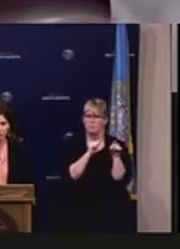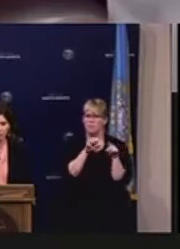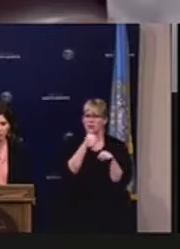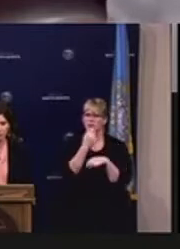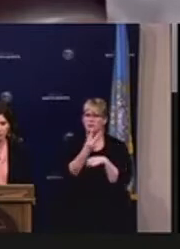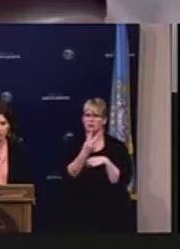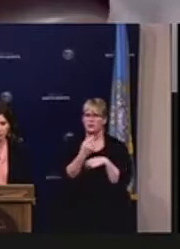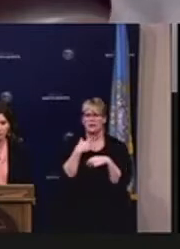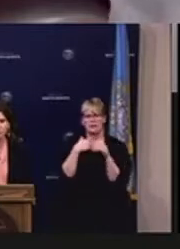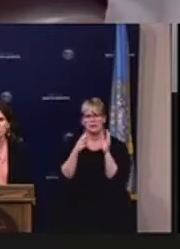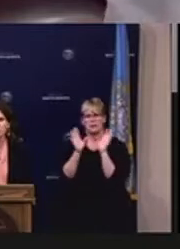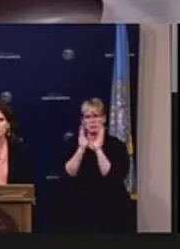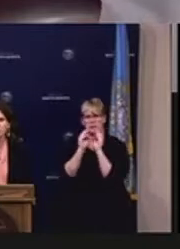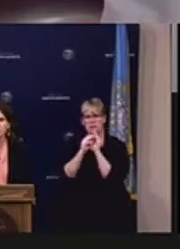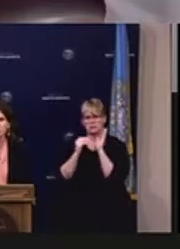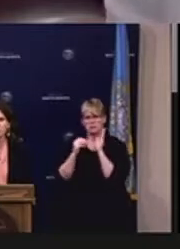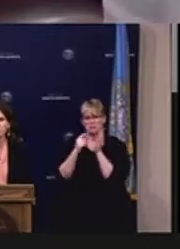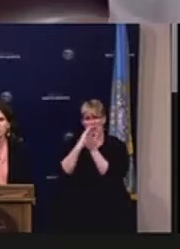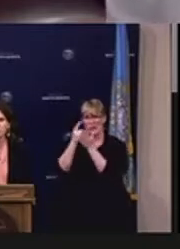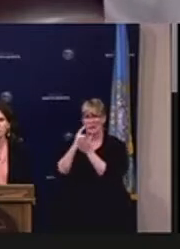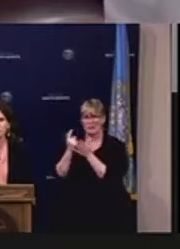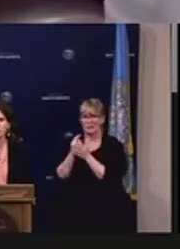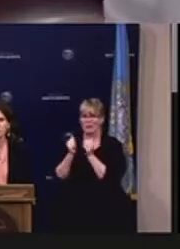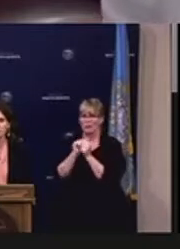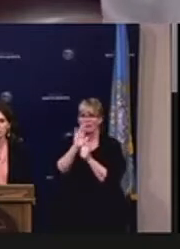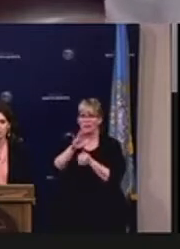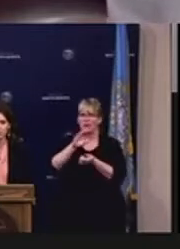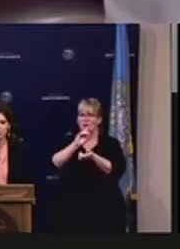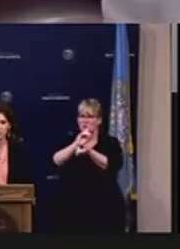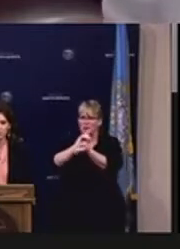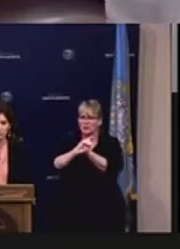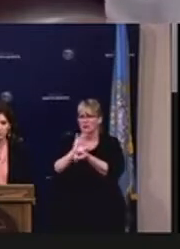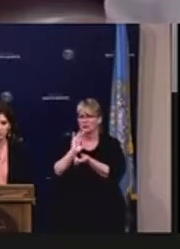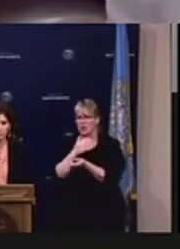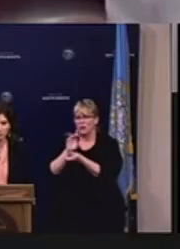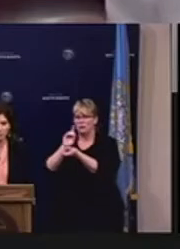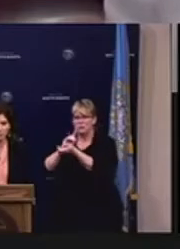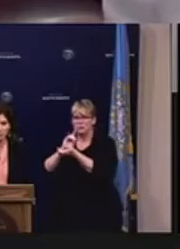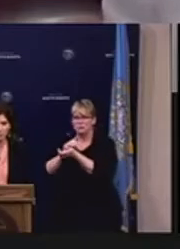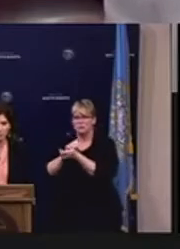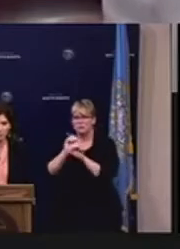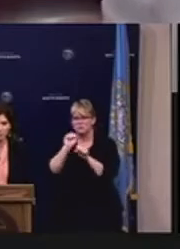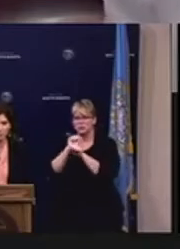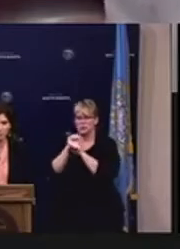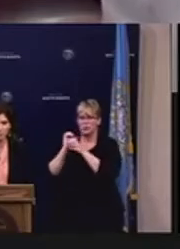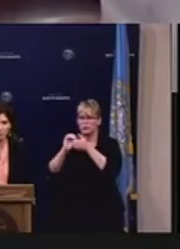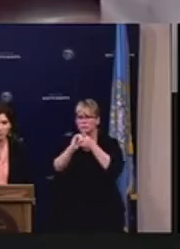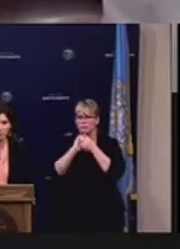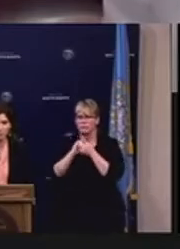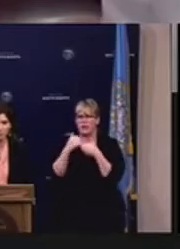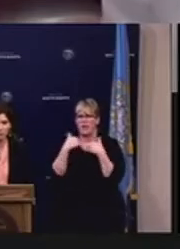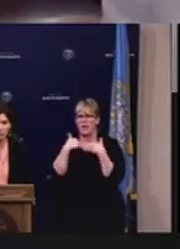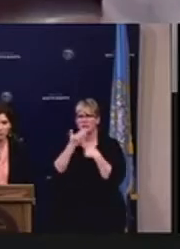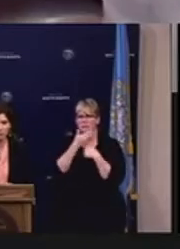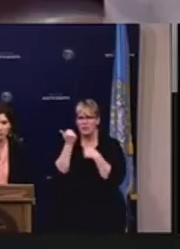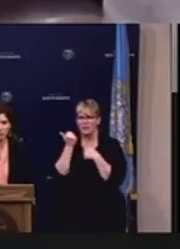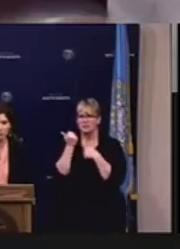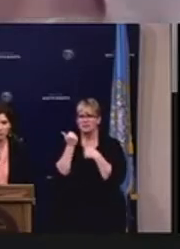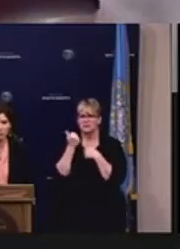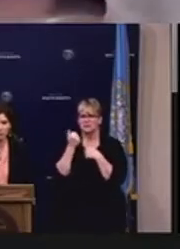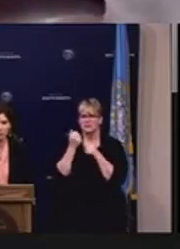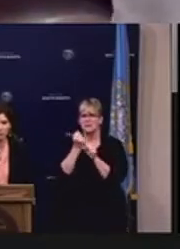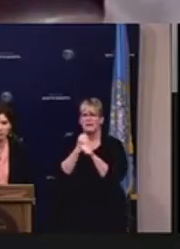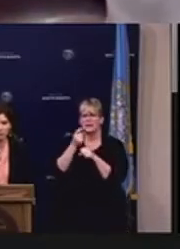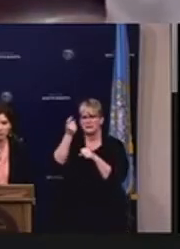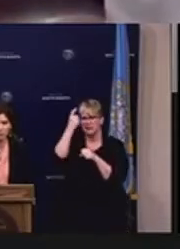meeting frequently, weekly, with their physicians and our physicians to kind of craft the right trial that still makes sense while looking at all